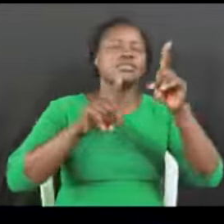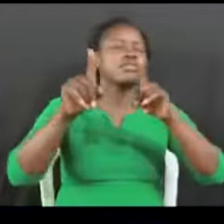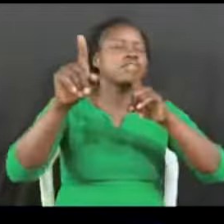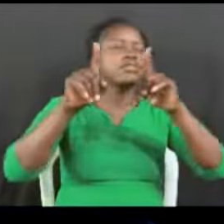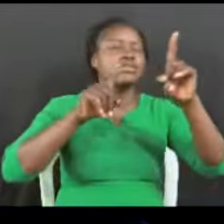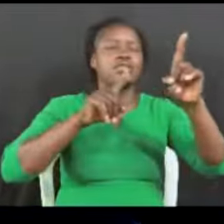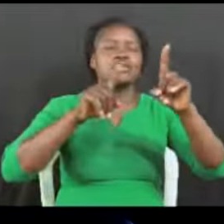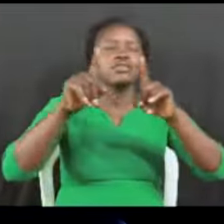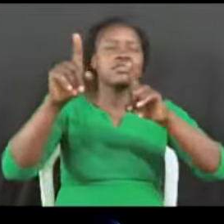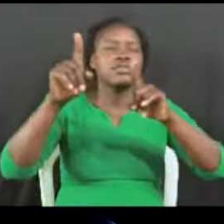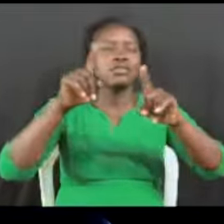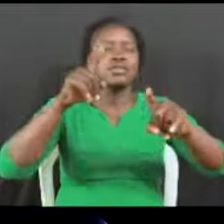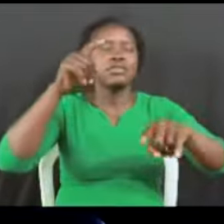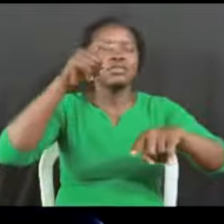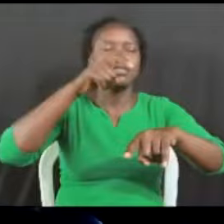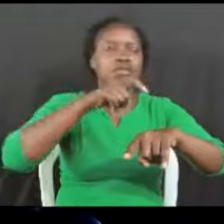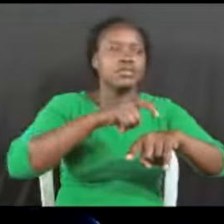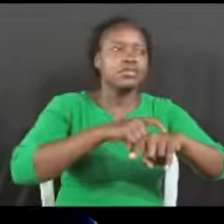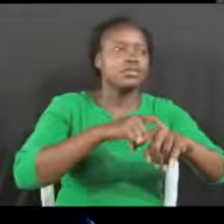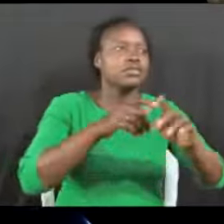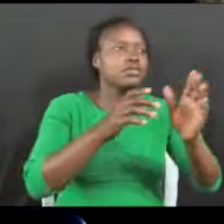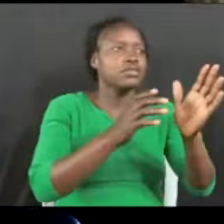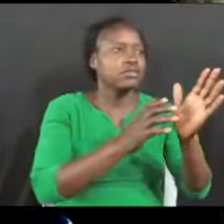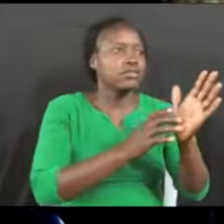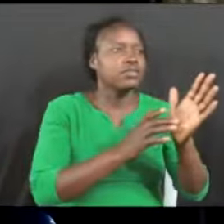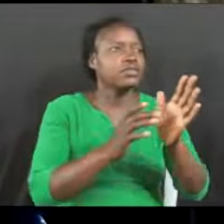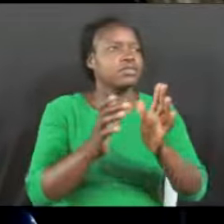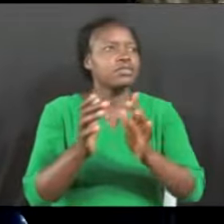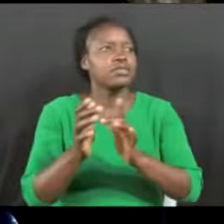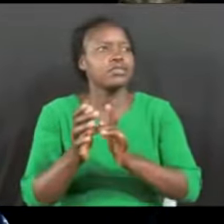Hallelujah. When Jesus we see.